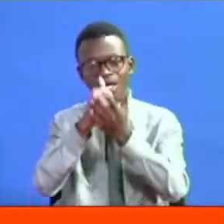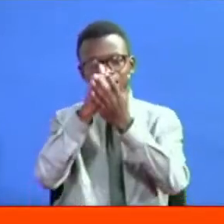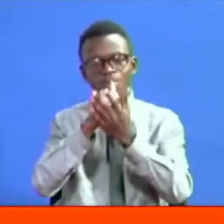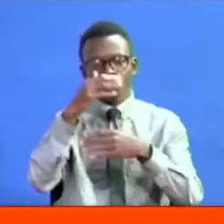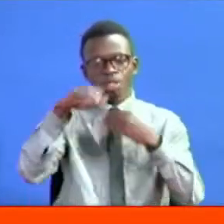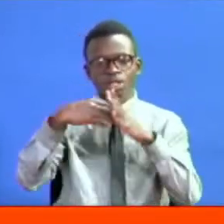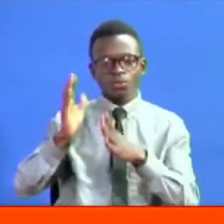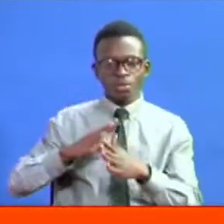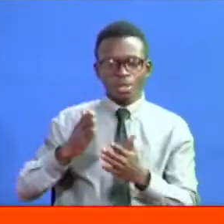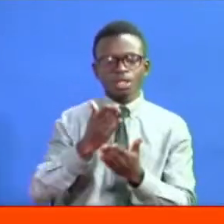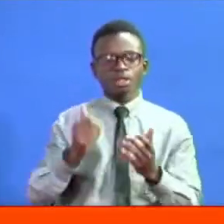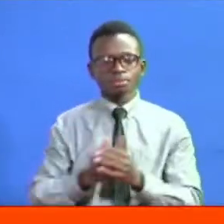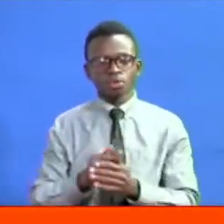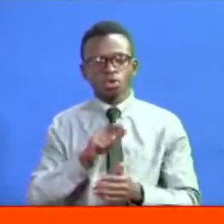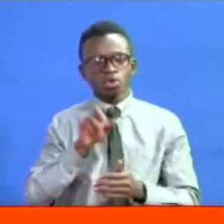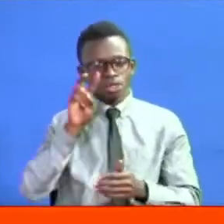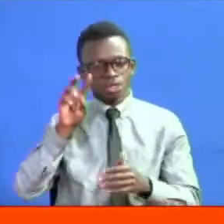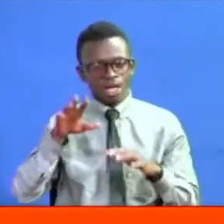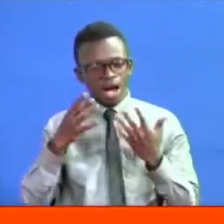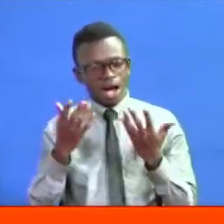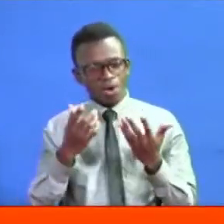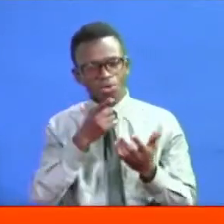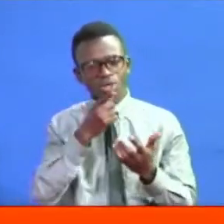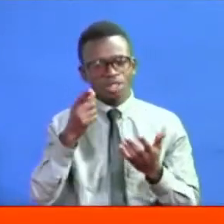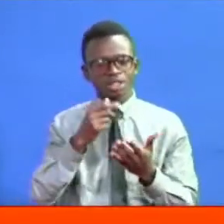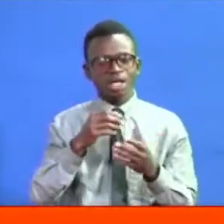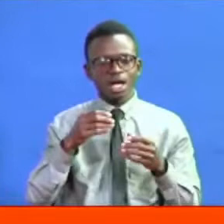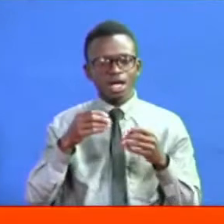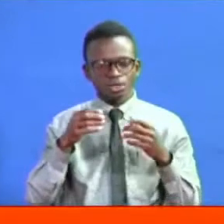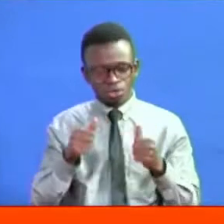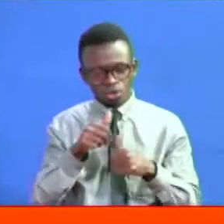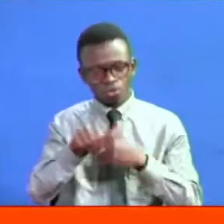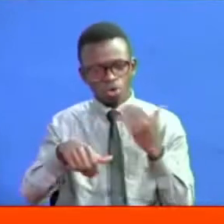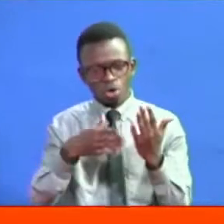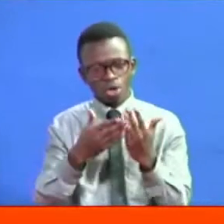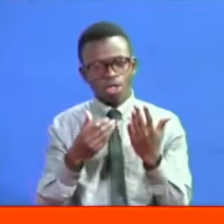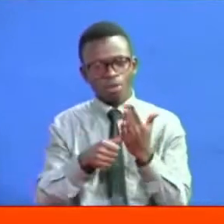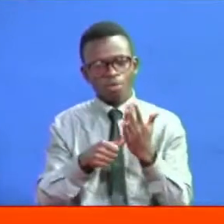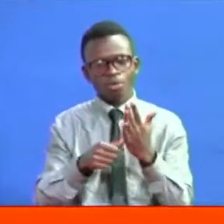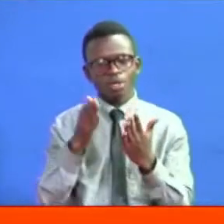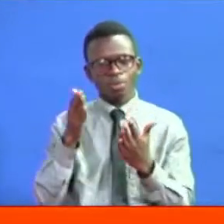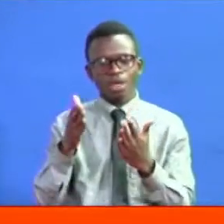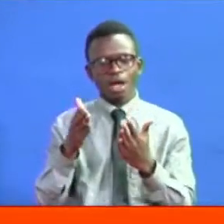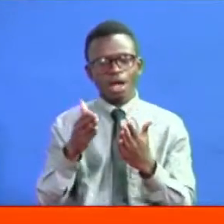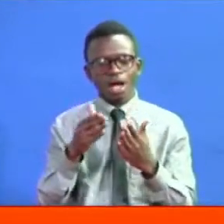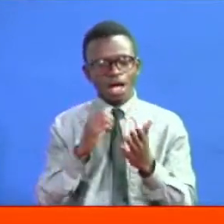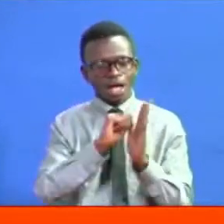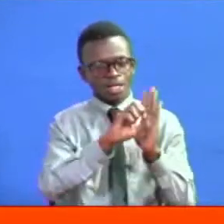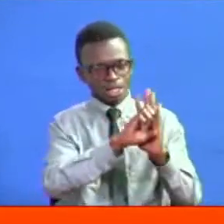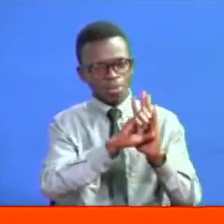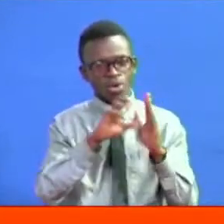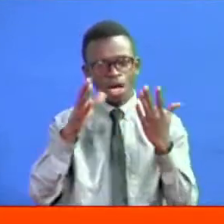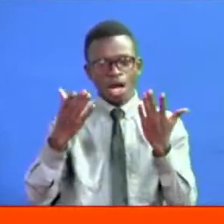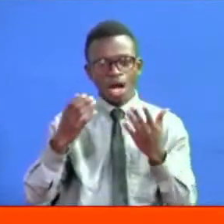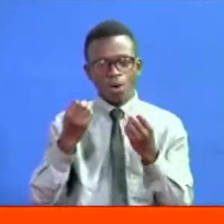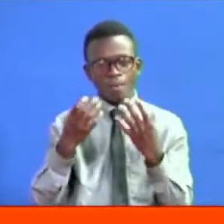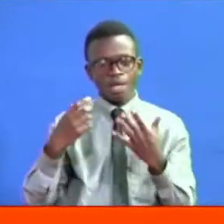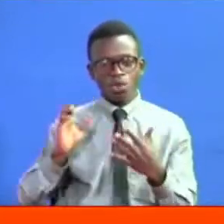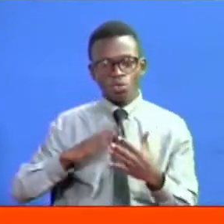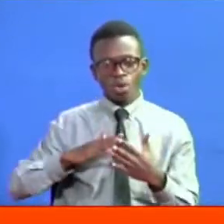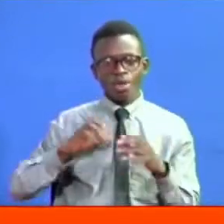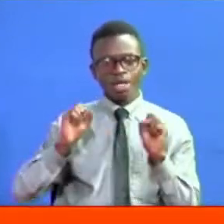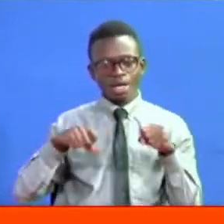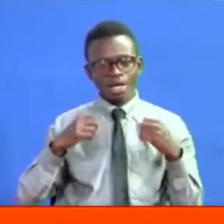the impact of the innovation has had in terms of how many women are now able to trade on